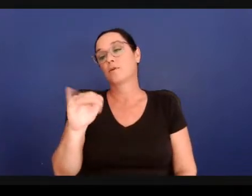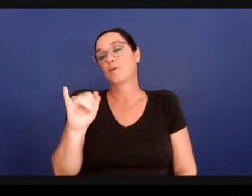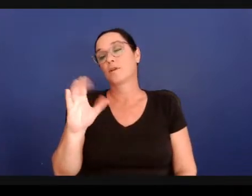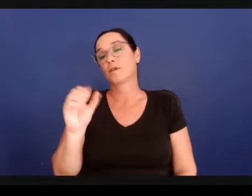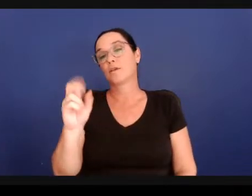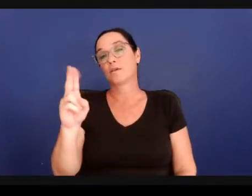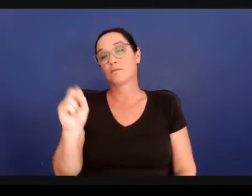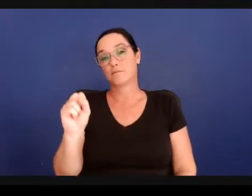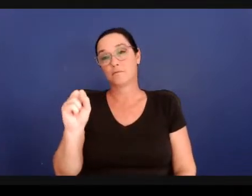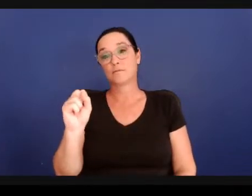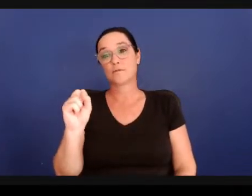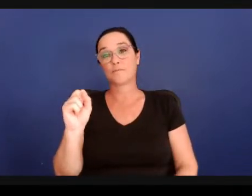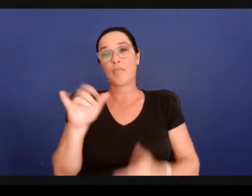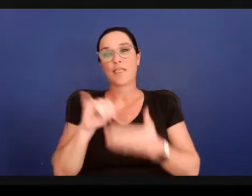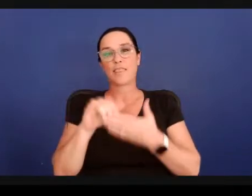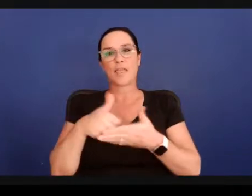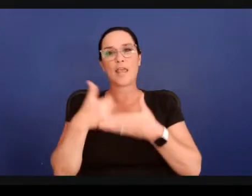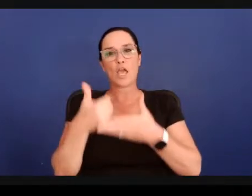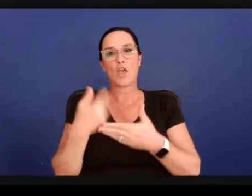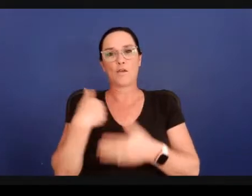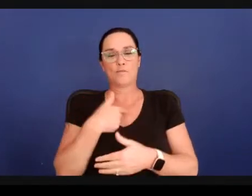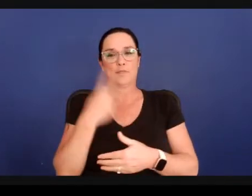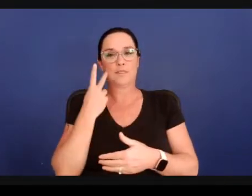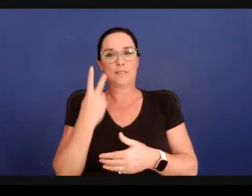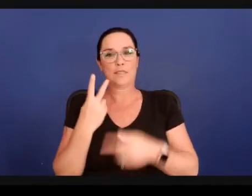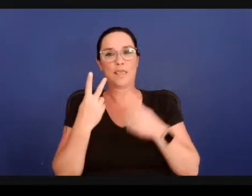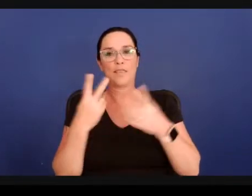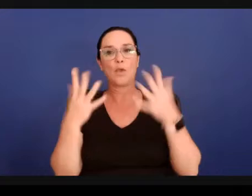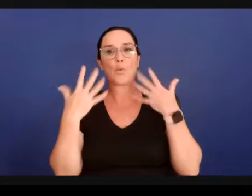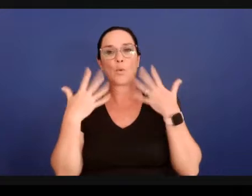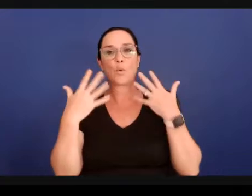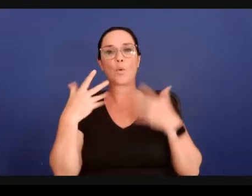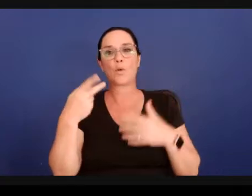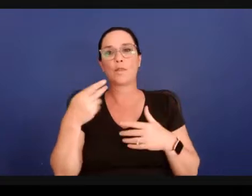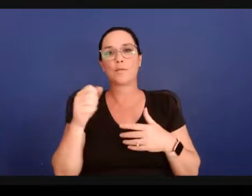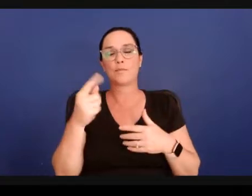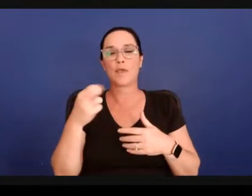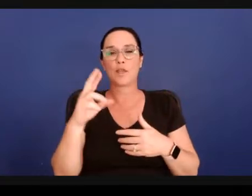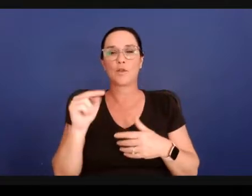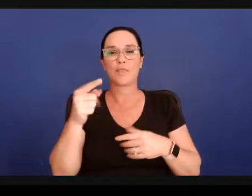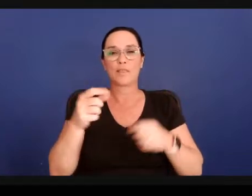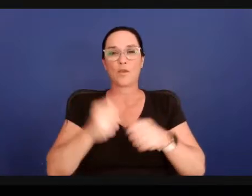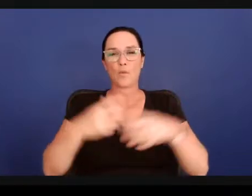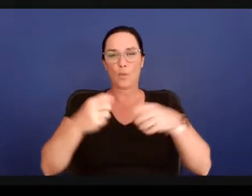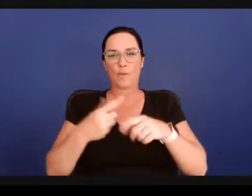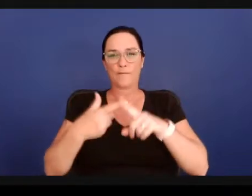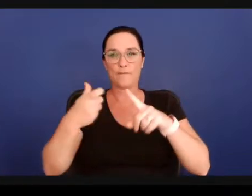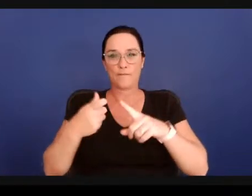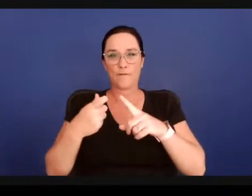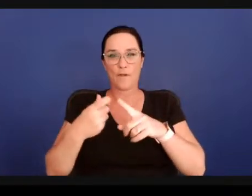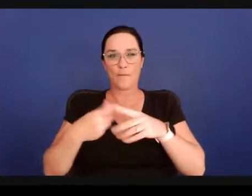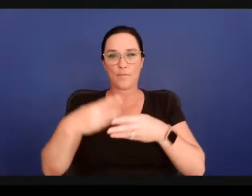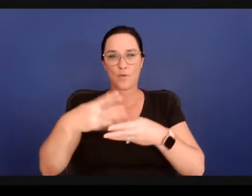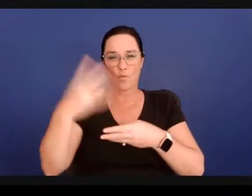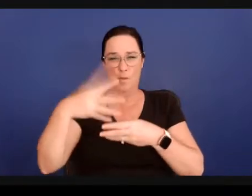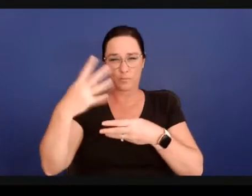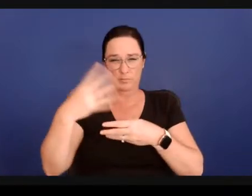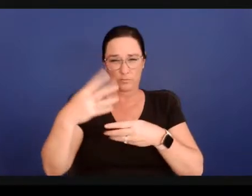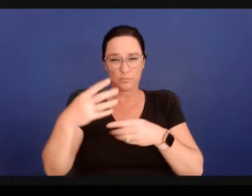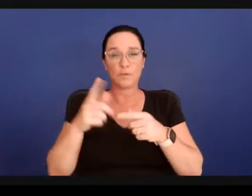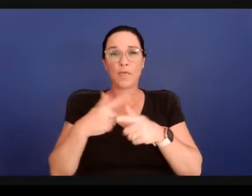help us see here the cooling pattern of the volcano. So you saw the flash of the eruption in September, and you see the different signals here